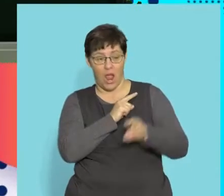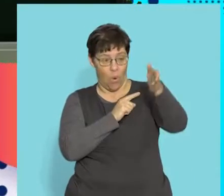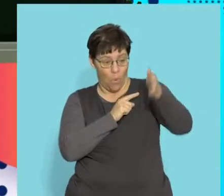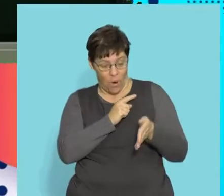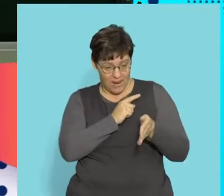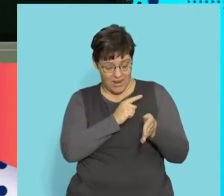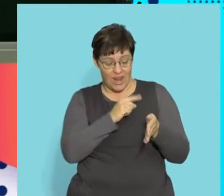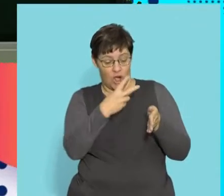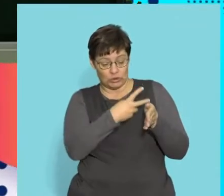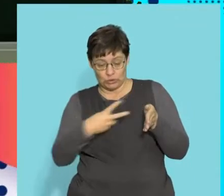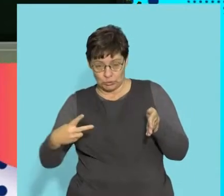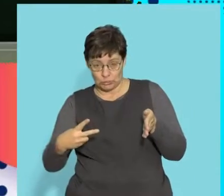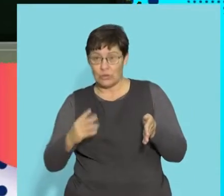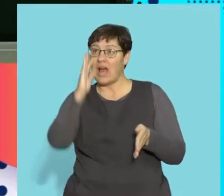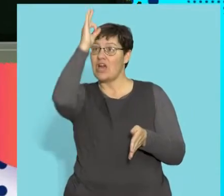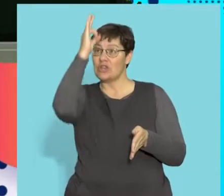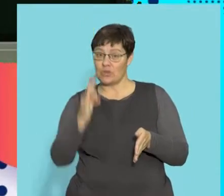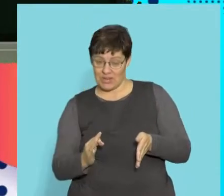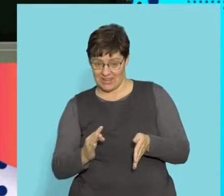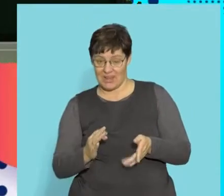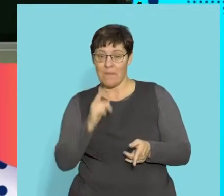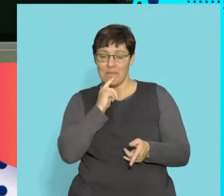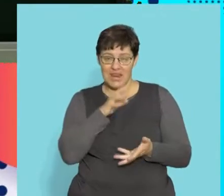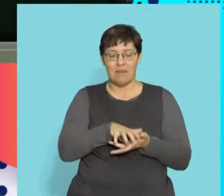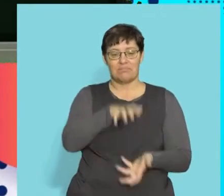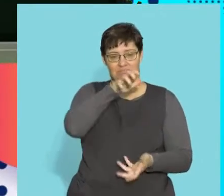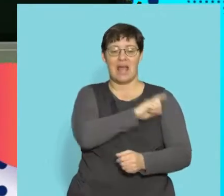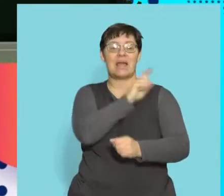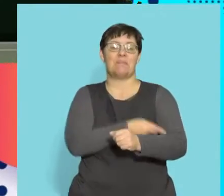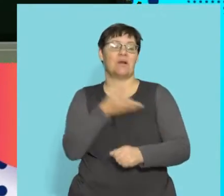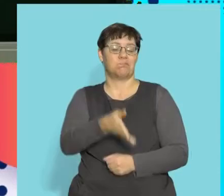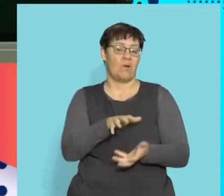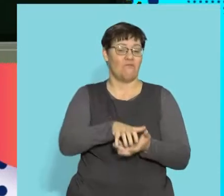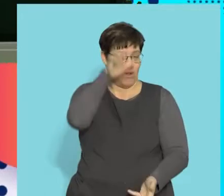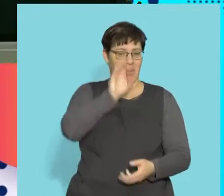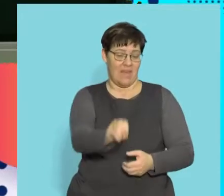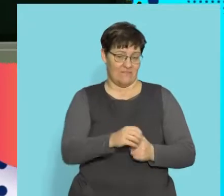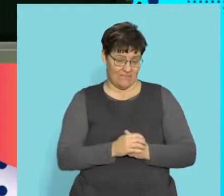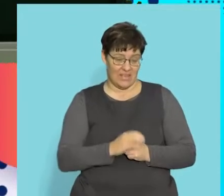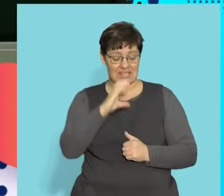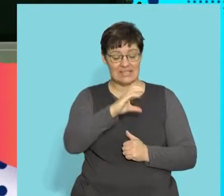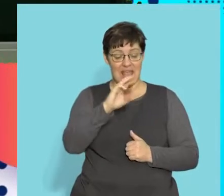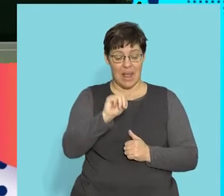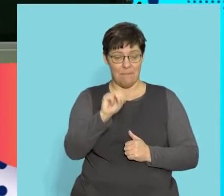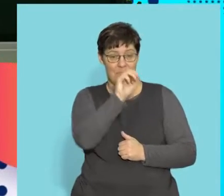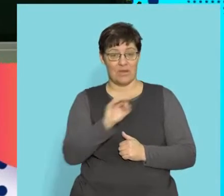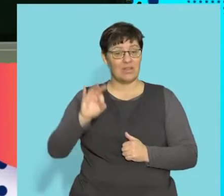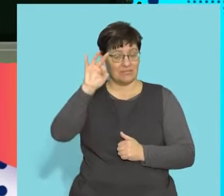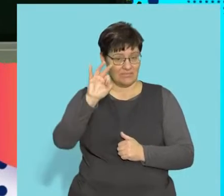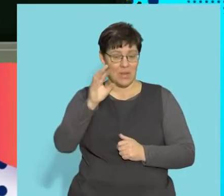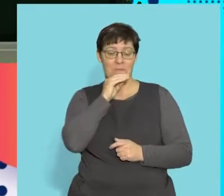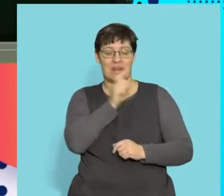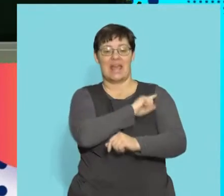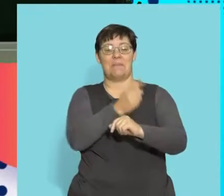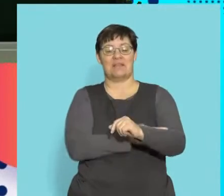The cubed indicates that it holds a capacity, it holds a volume. So we've written centimeters cubed because it